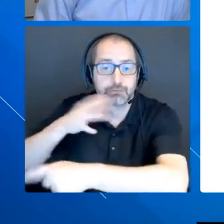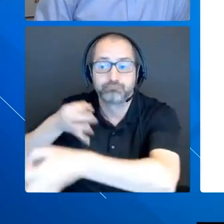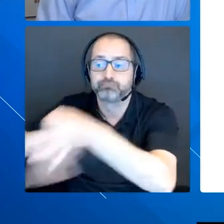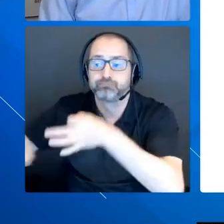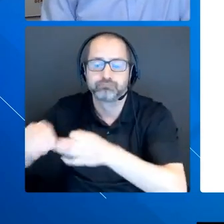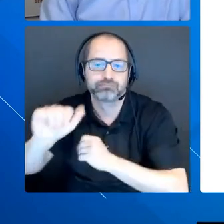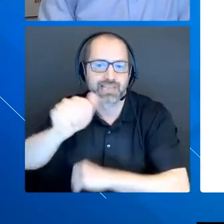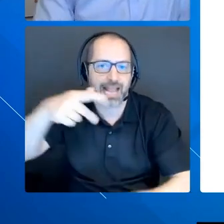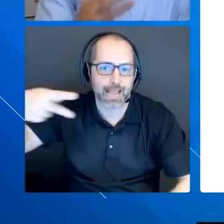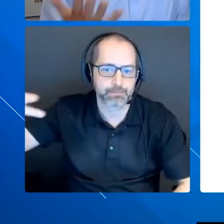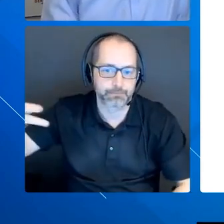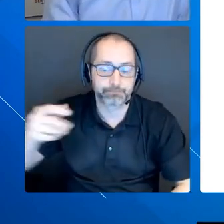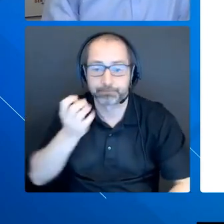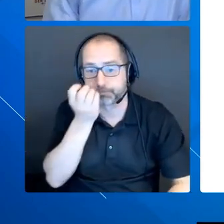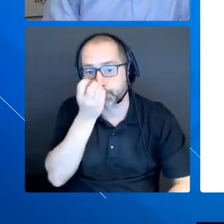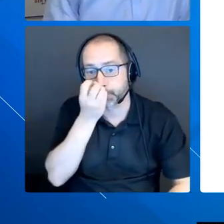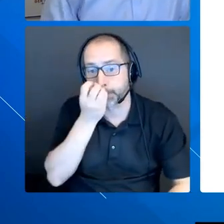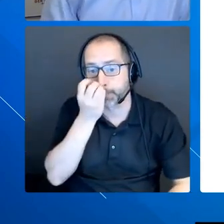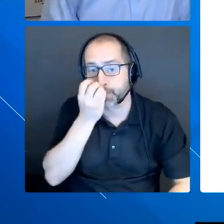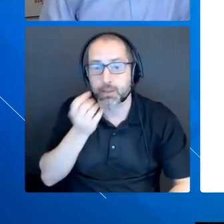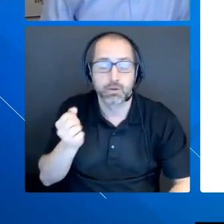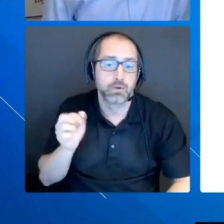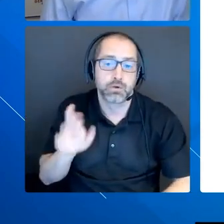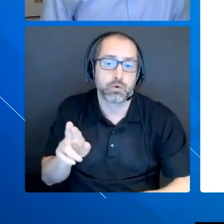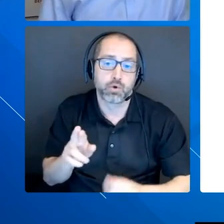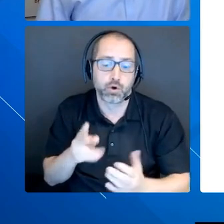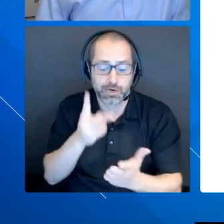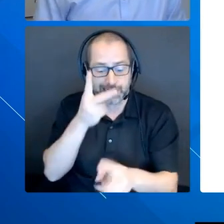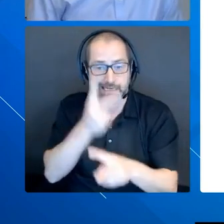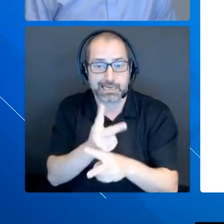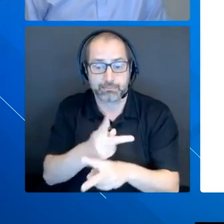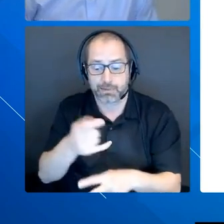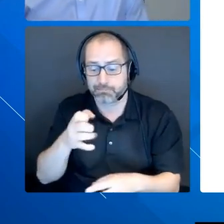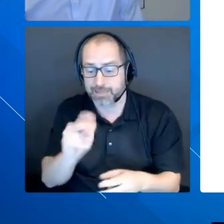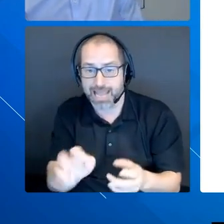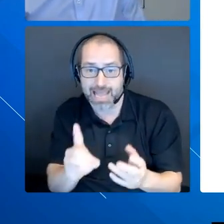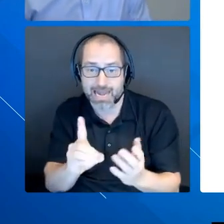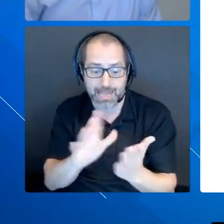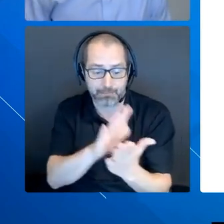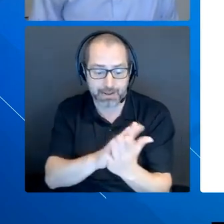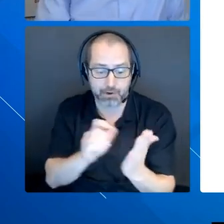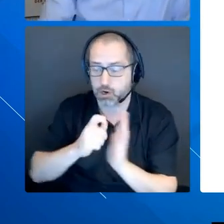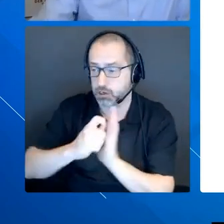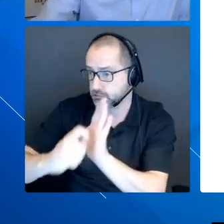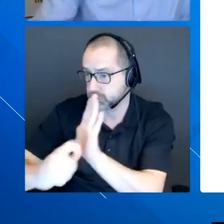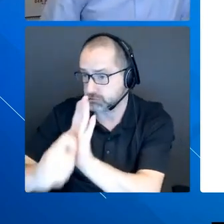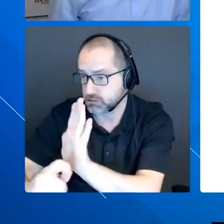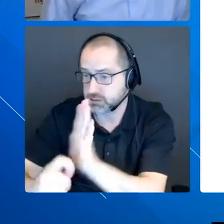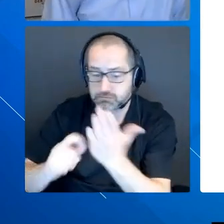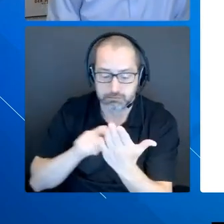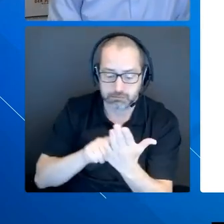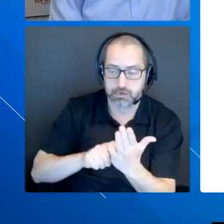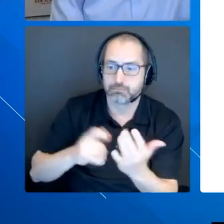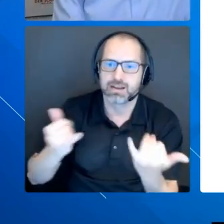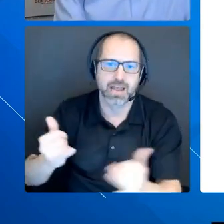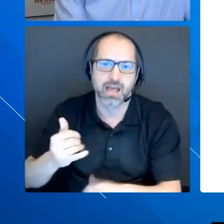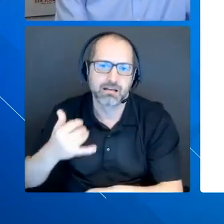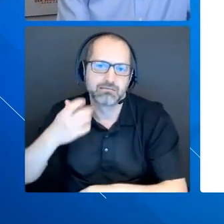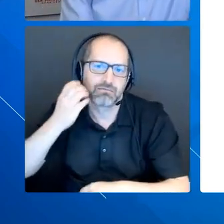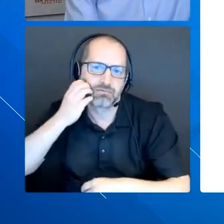Now, I've even heard of people just say, just keep a pad of paper, but now with all these mobile apps, they're way easier than writing away on a piece of